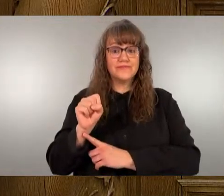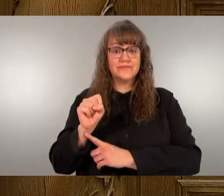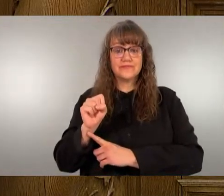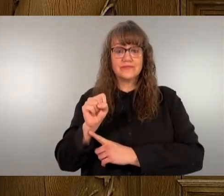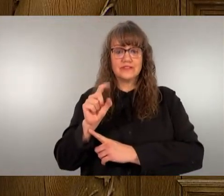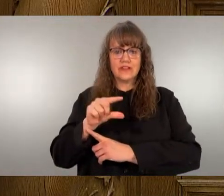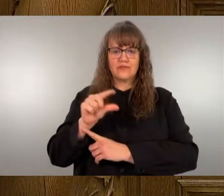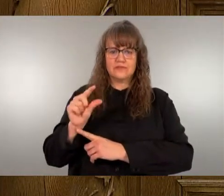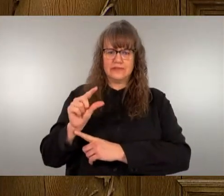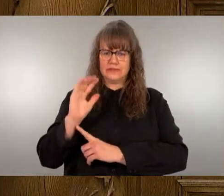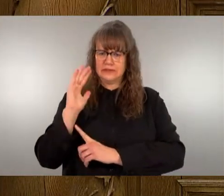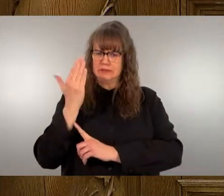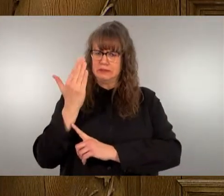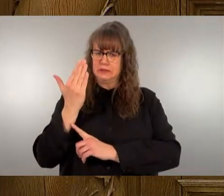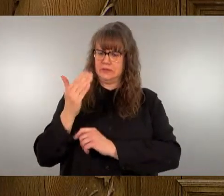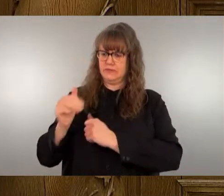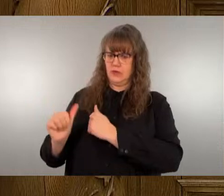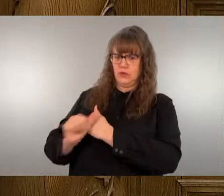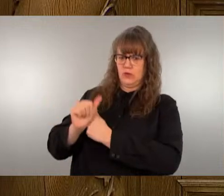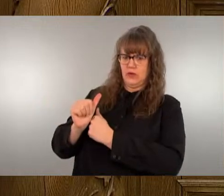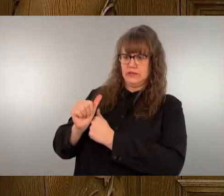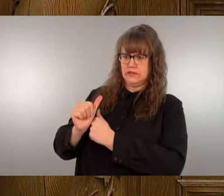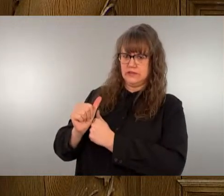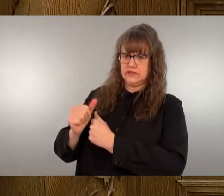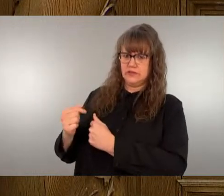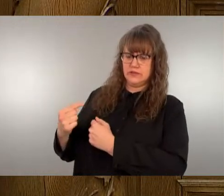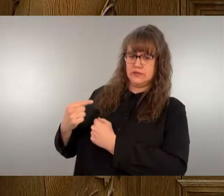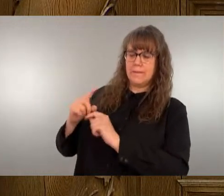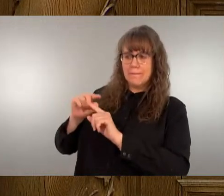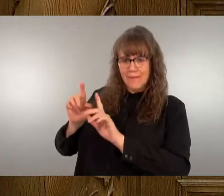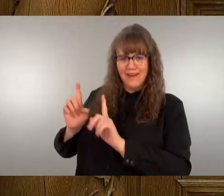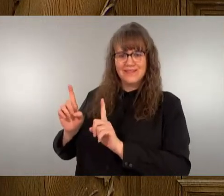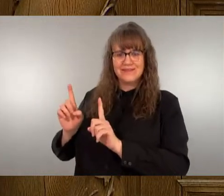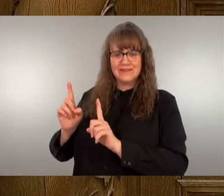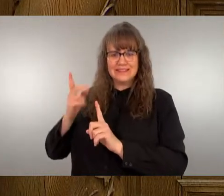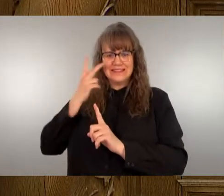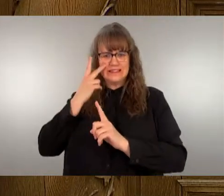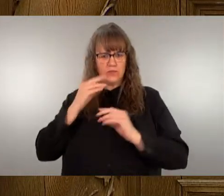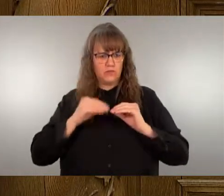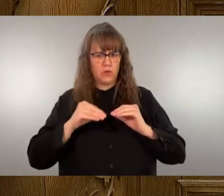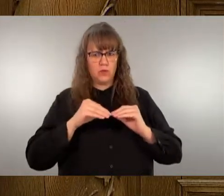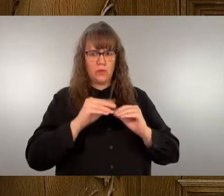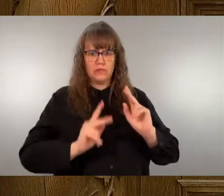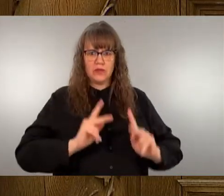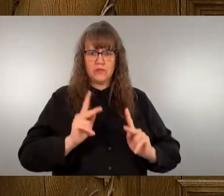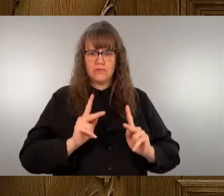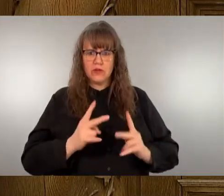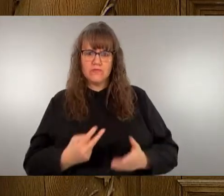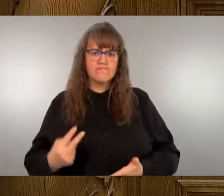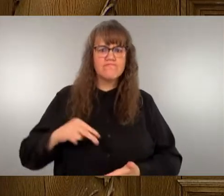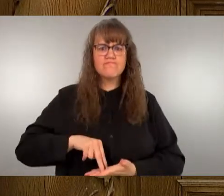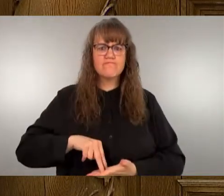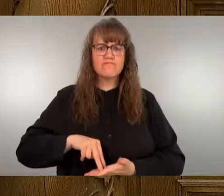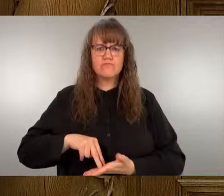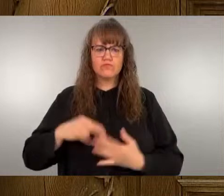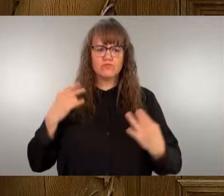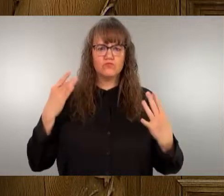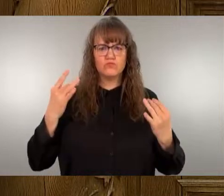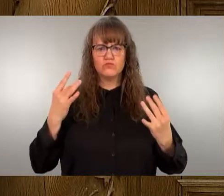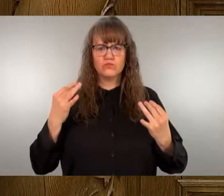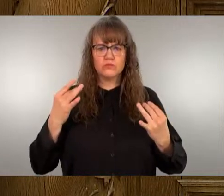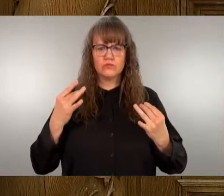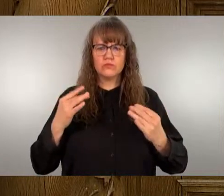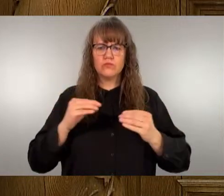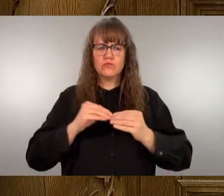You can see it everywhere you go. People are considering their choices carefully. When planning the next vacation,